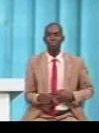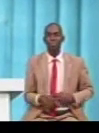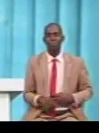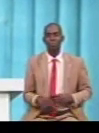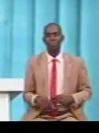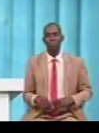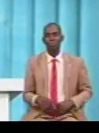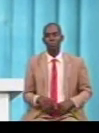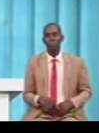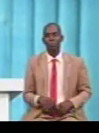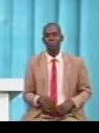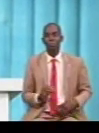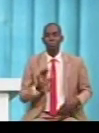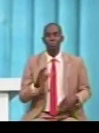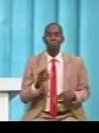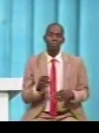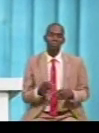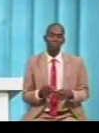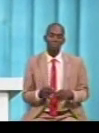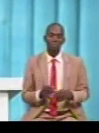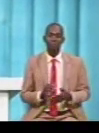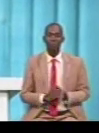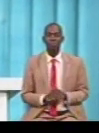My name's